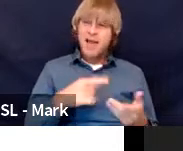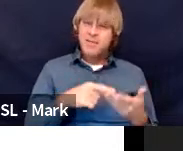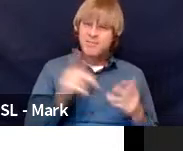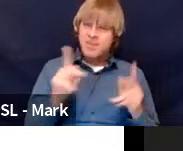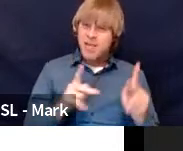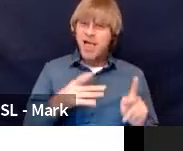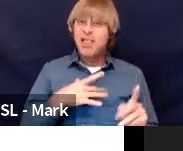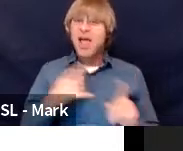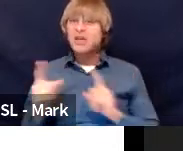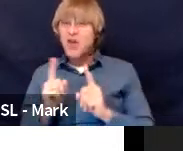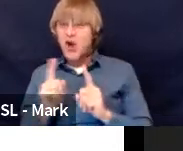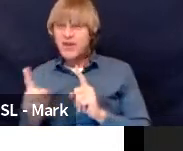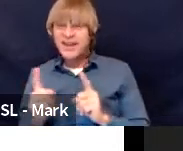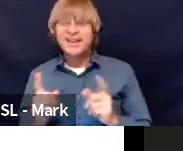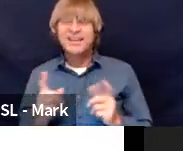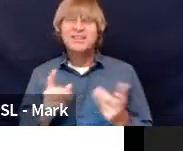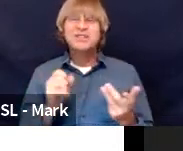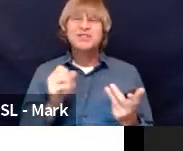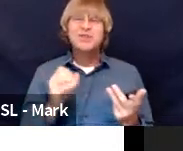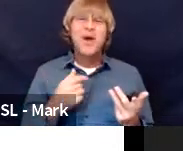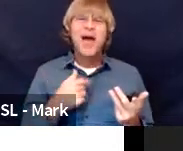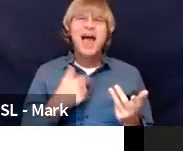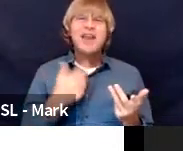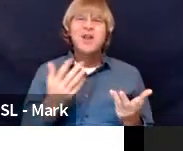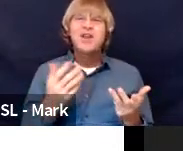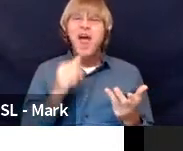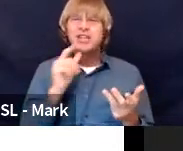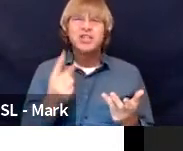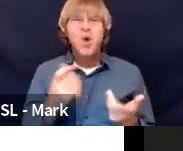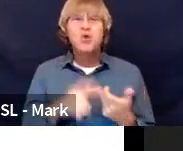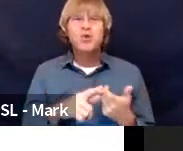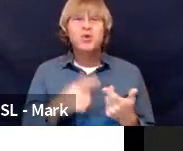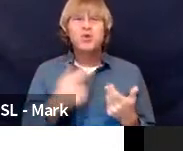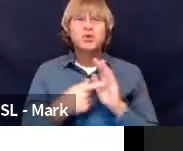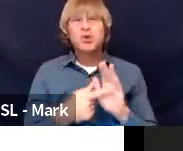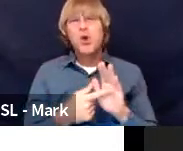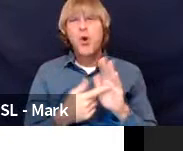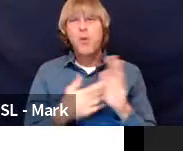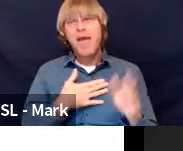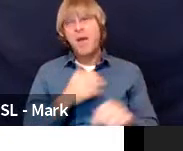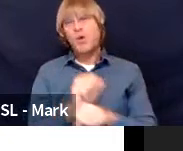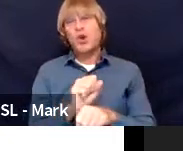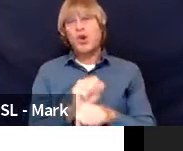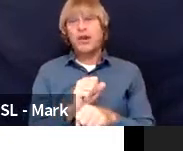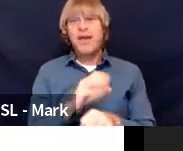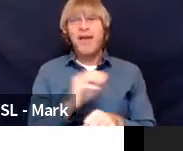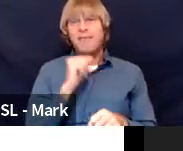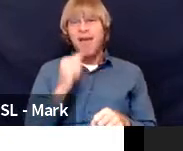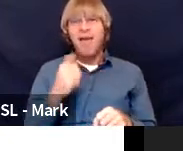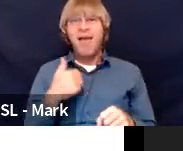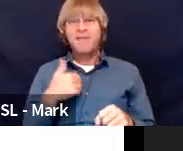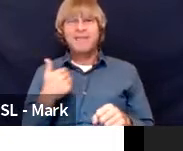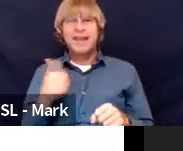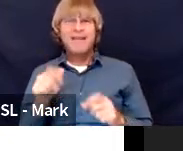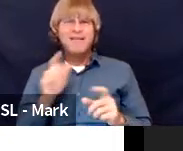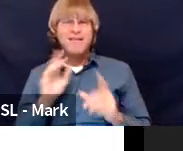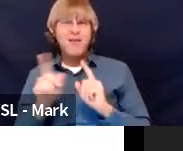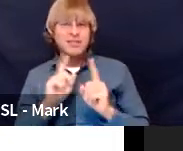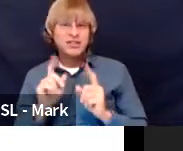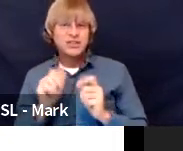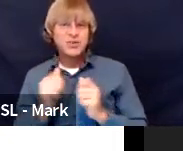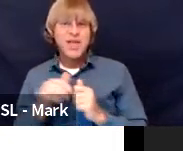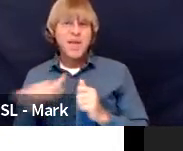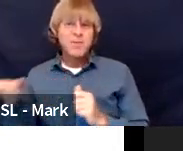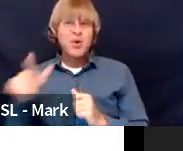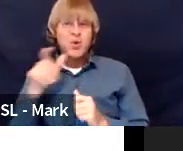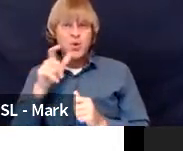people. So I didn't want to just put my work on shelves and not have any conversation back with the